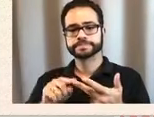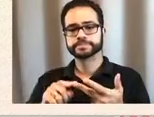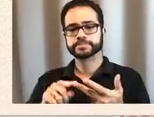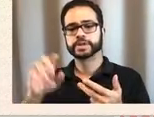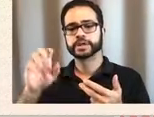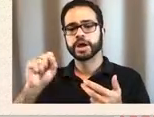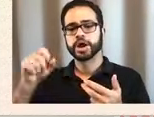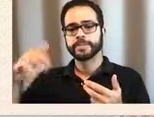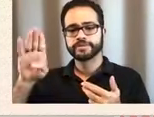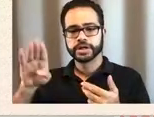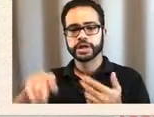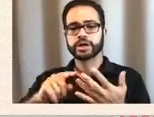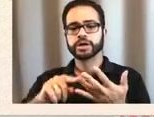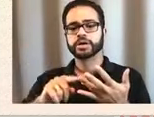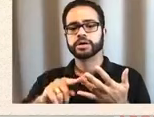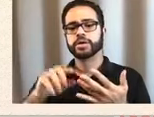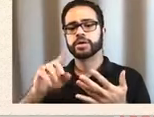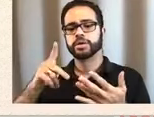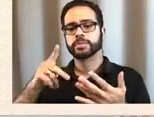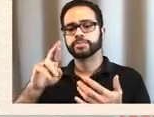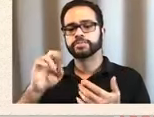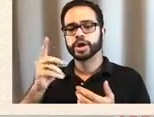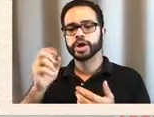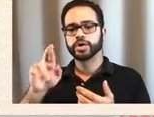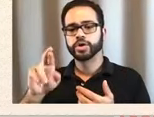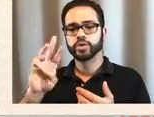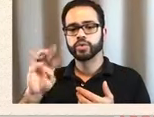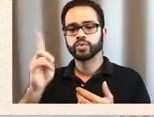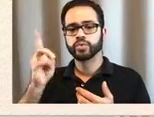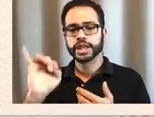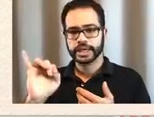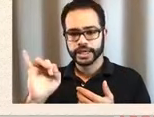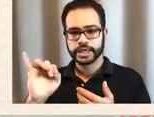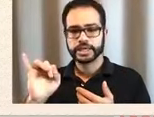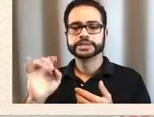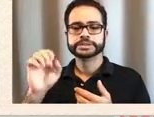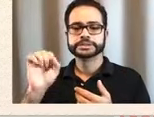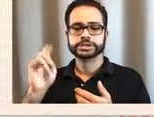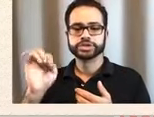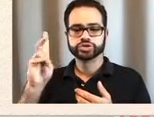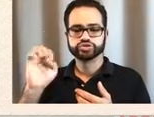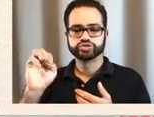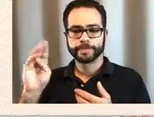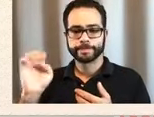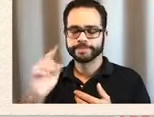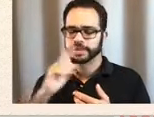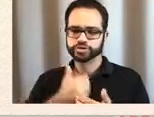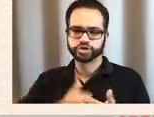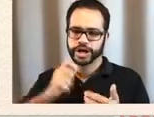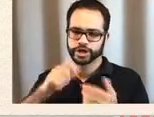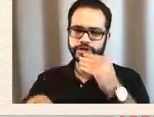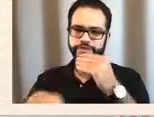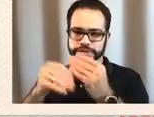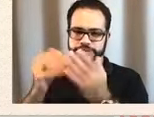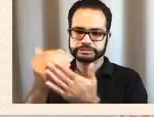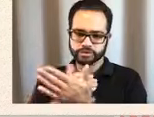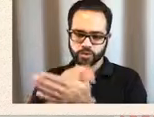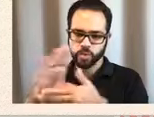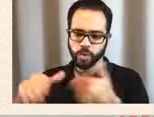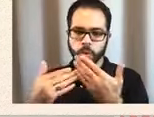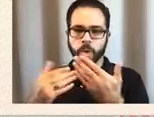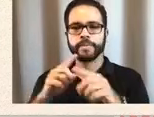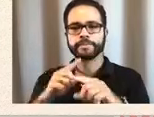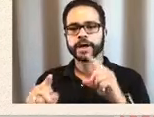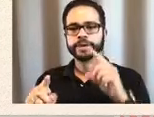more statutorily defined disabilities. And I apologize, I should have listed them here. But one of which